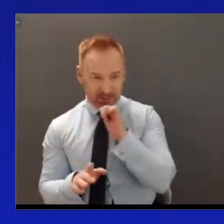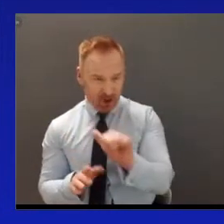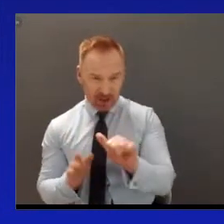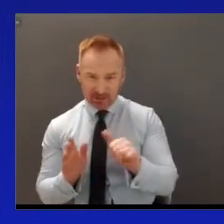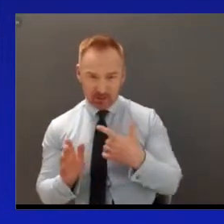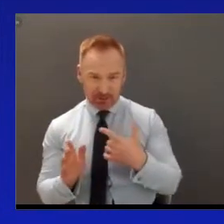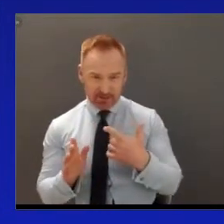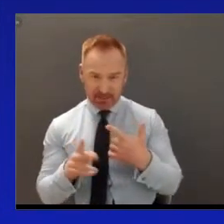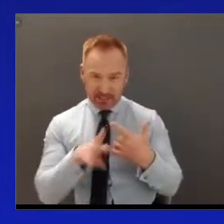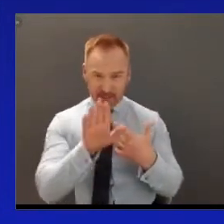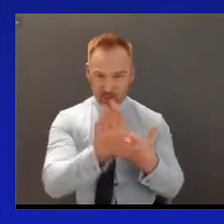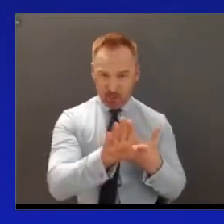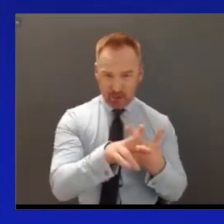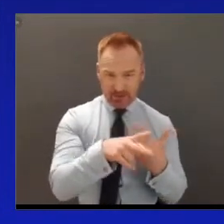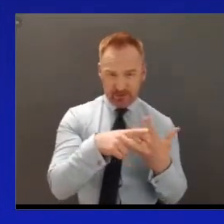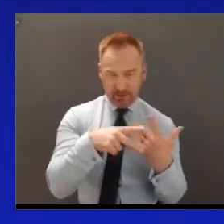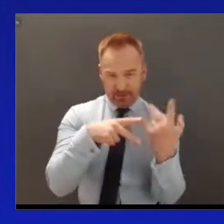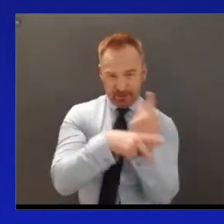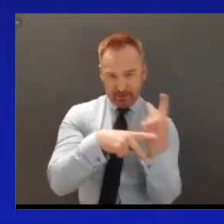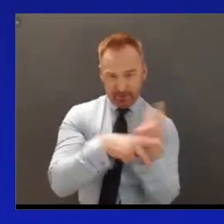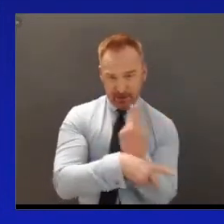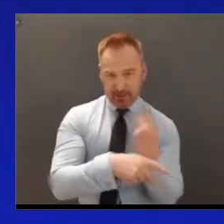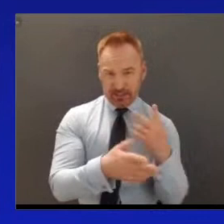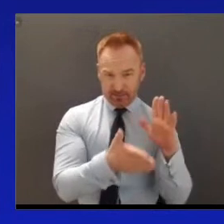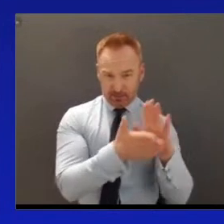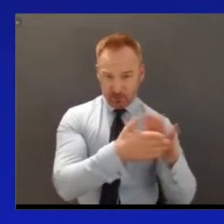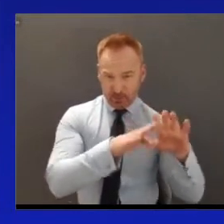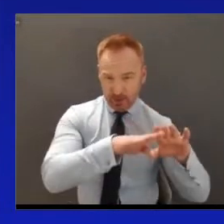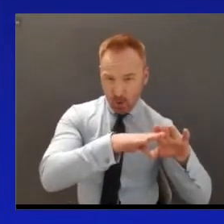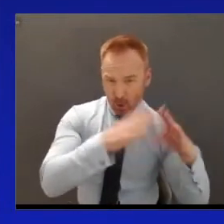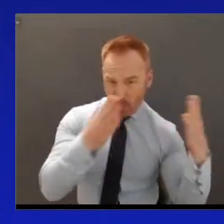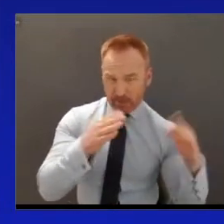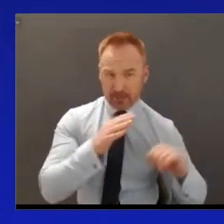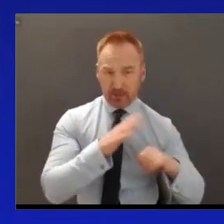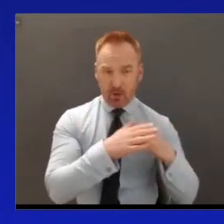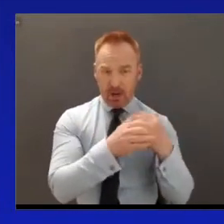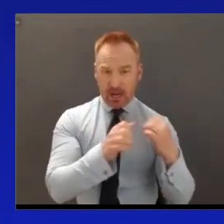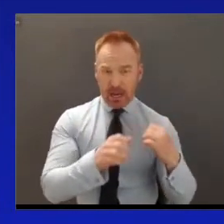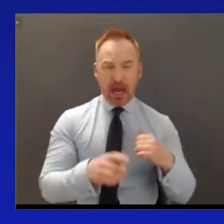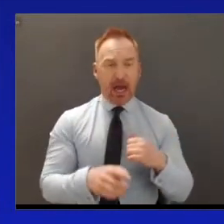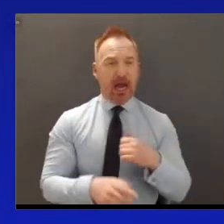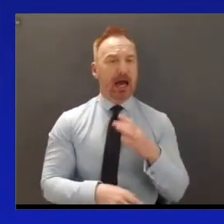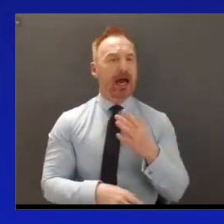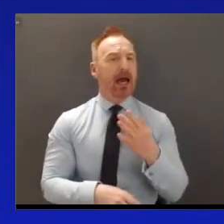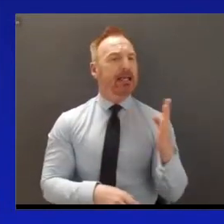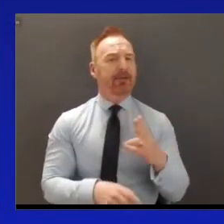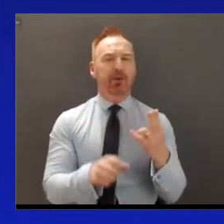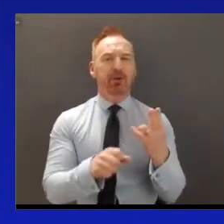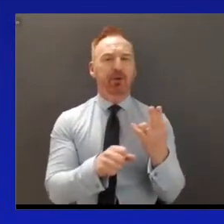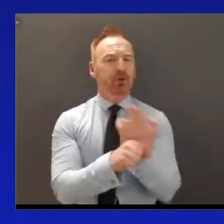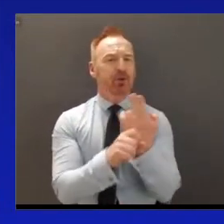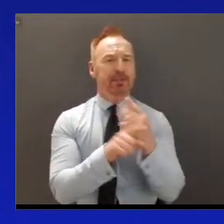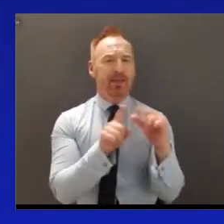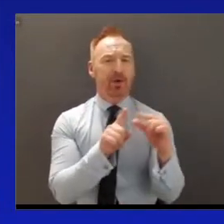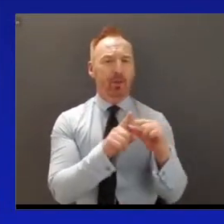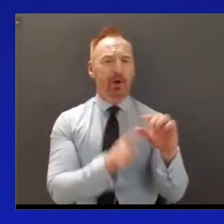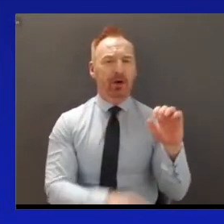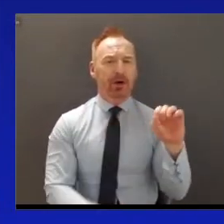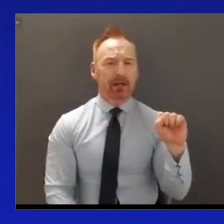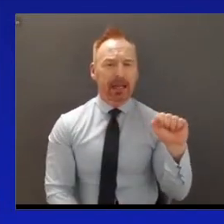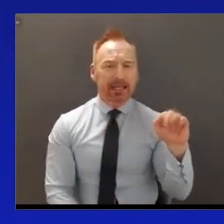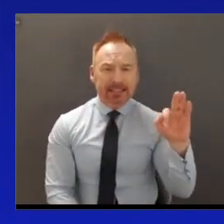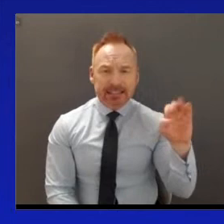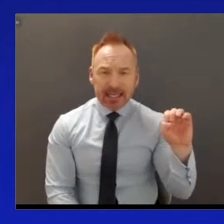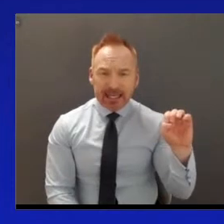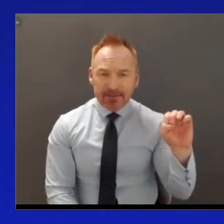point whether or not it's safe for kids to return to school. I never use the word safe because we can never prevent COVID-19 completely